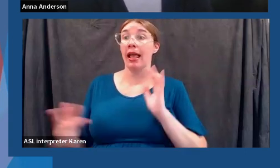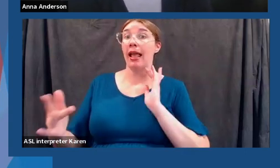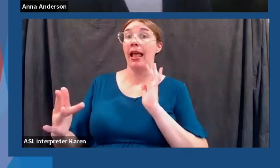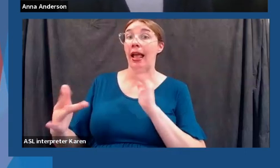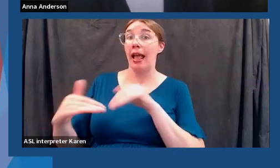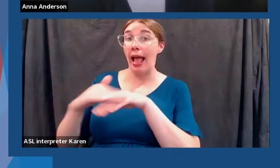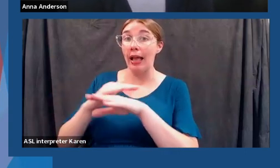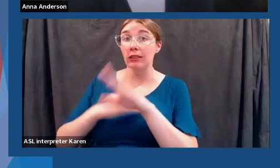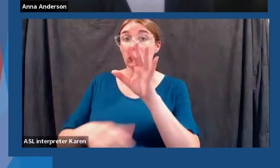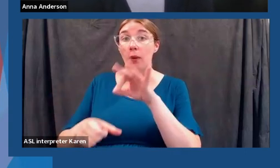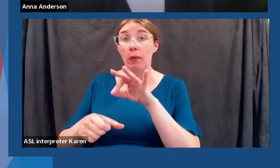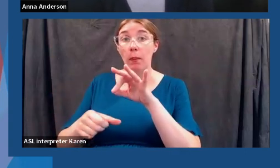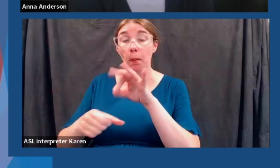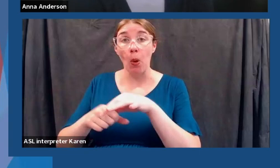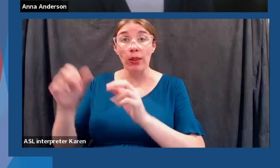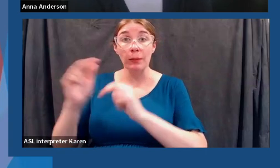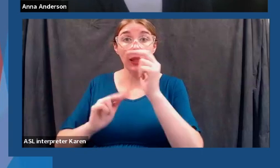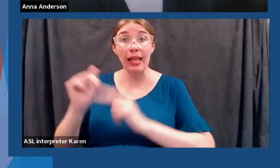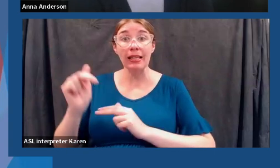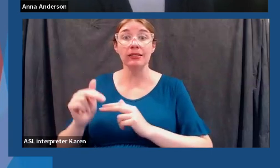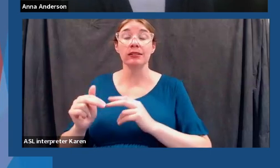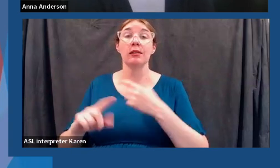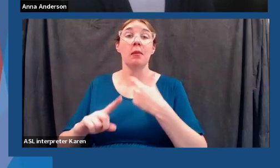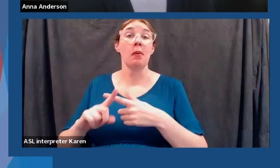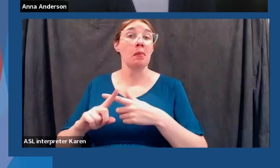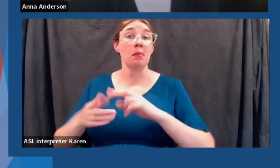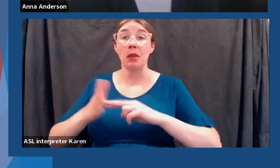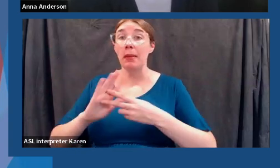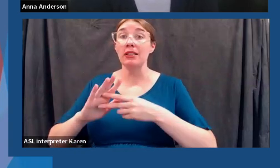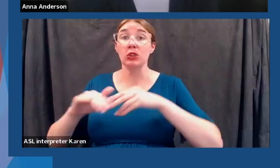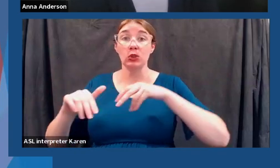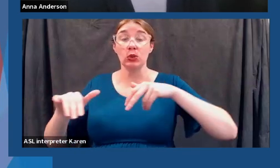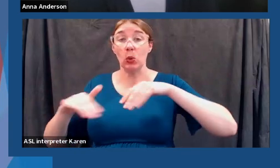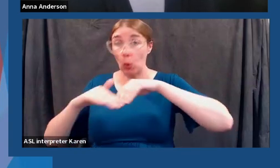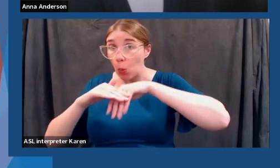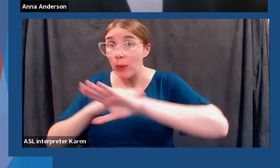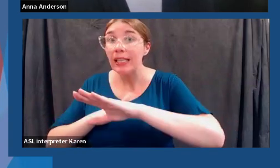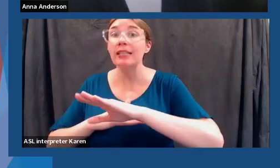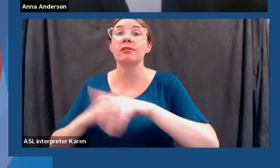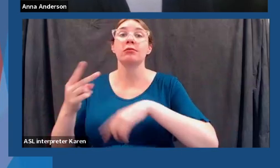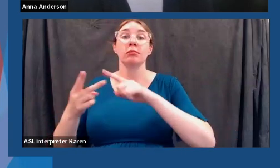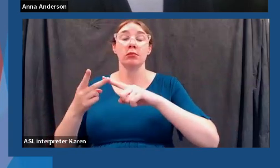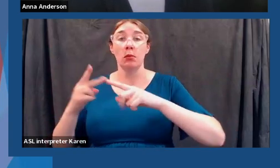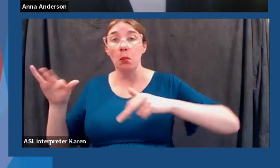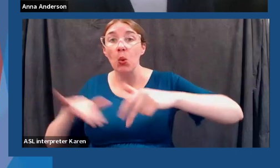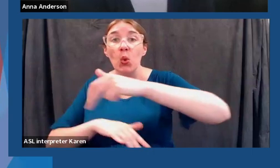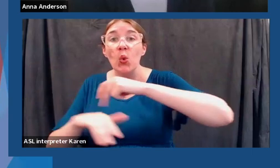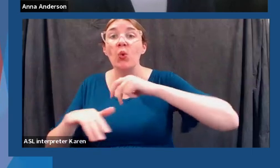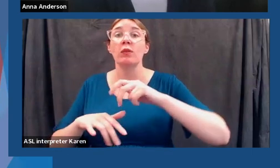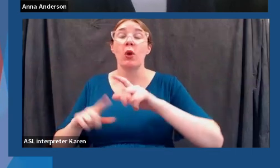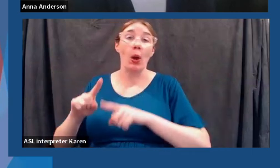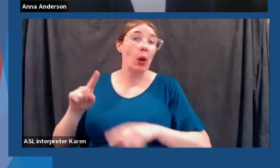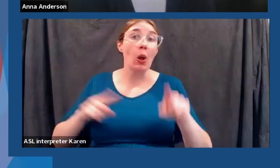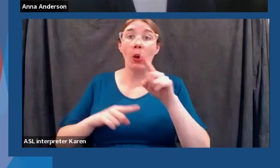for you, including, you know, moving around the polling place, getting in, getting to floors where